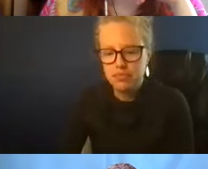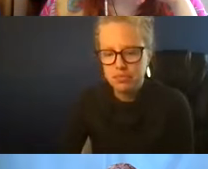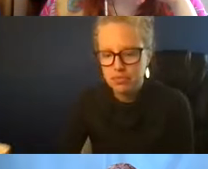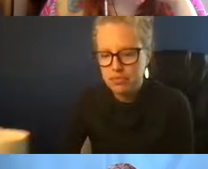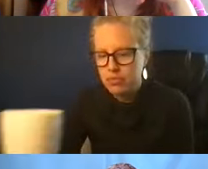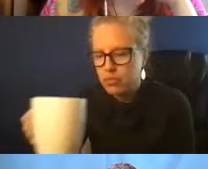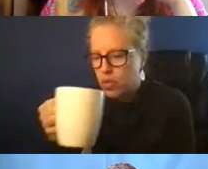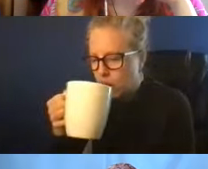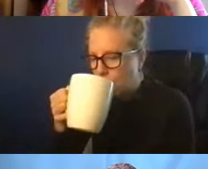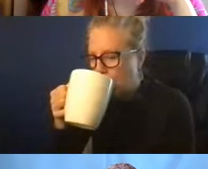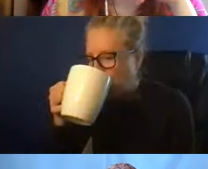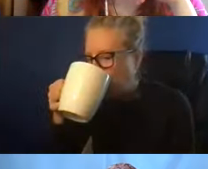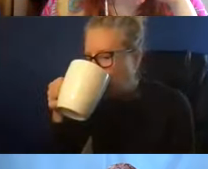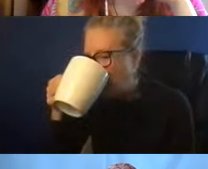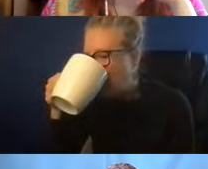Just wait for the chat.